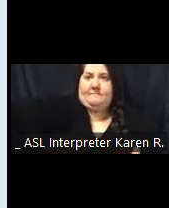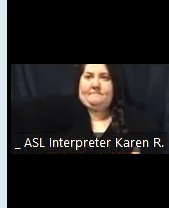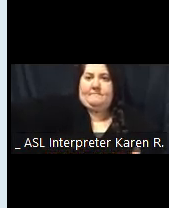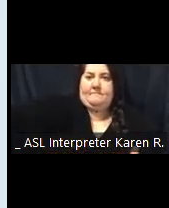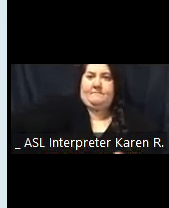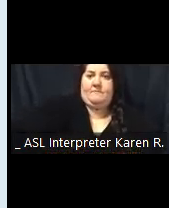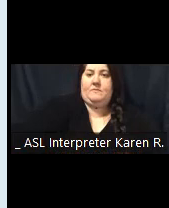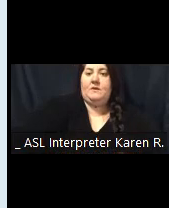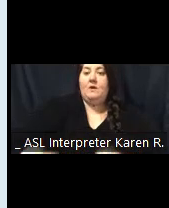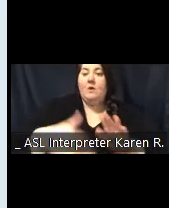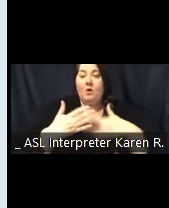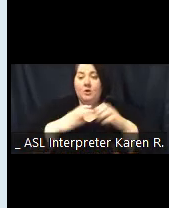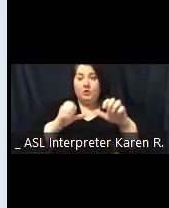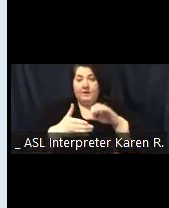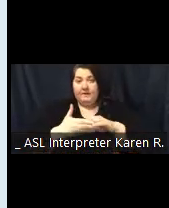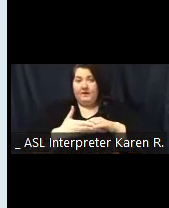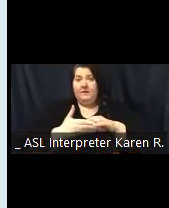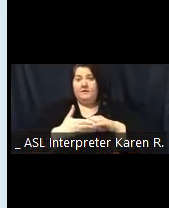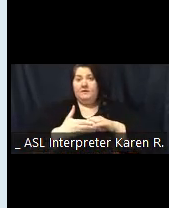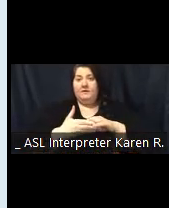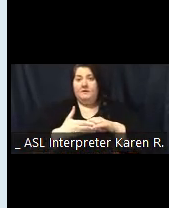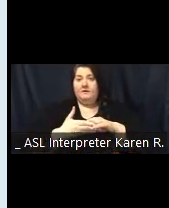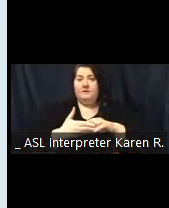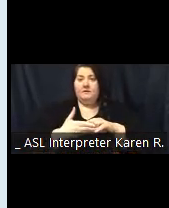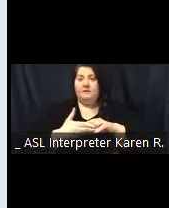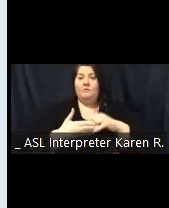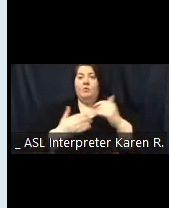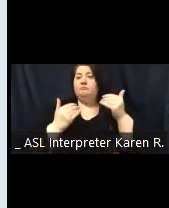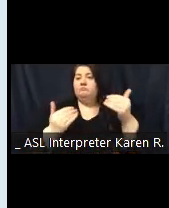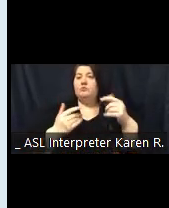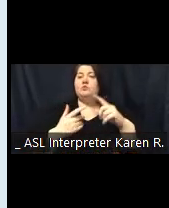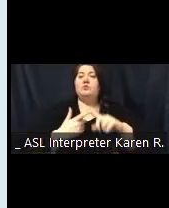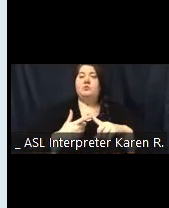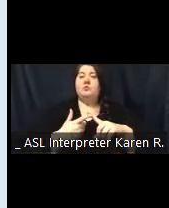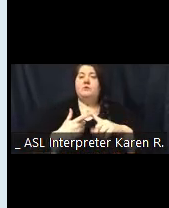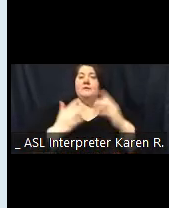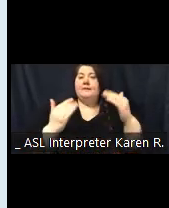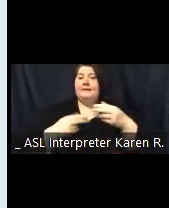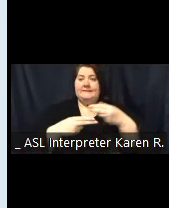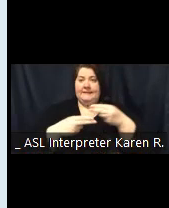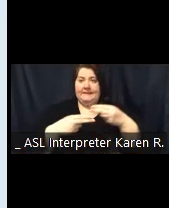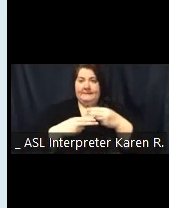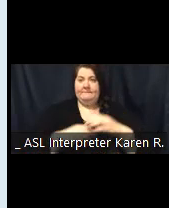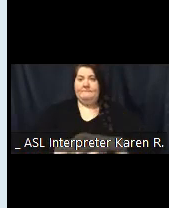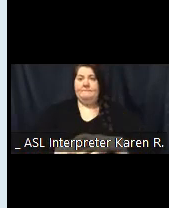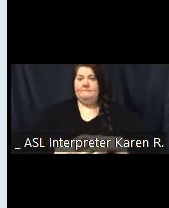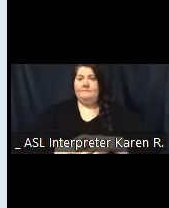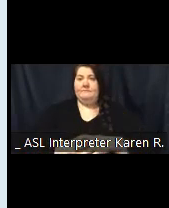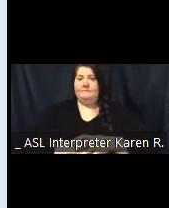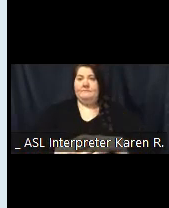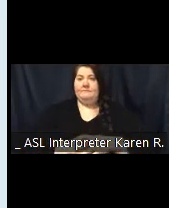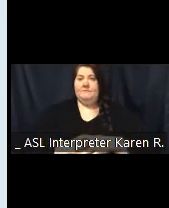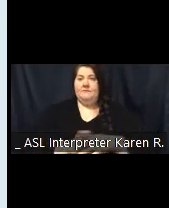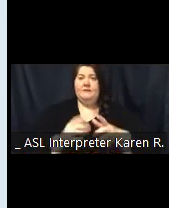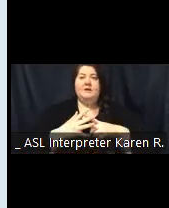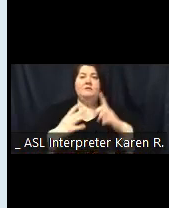And while everyone is doing that, we will move on to the next slide, the beginning of our training